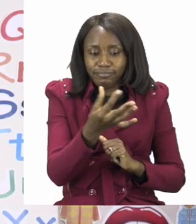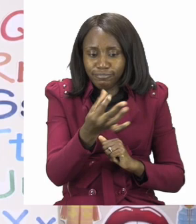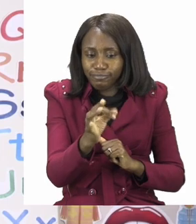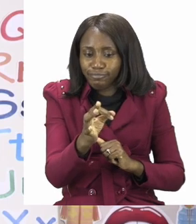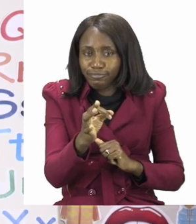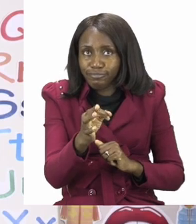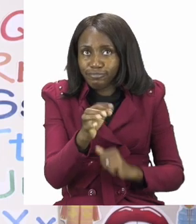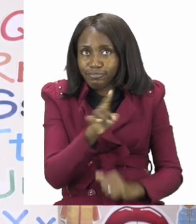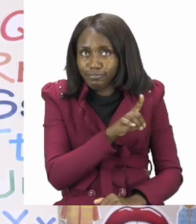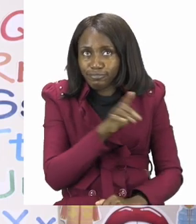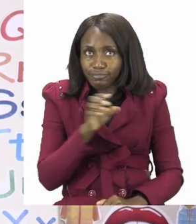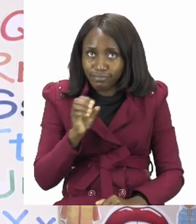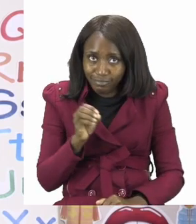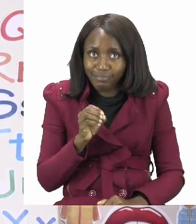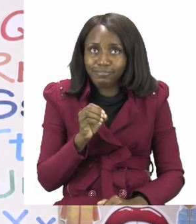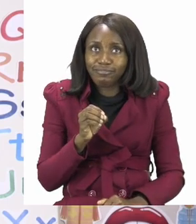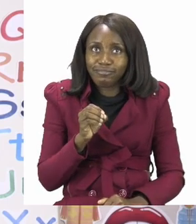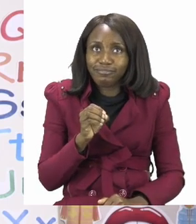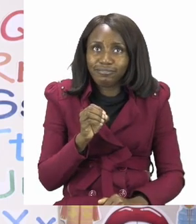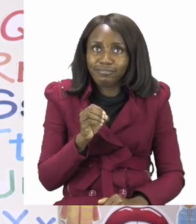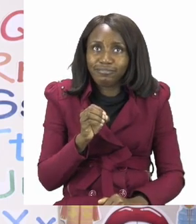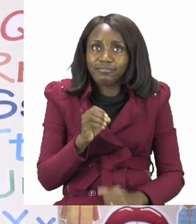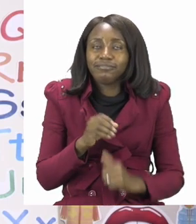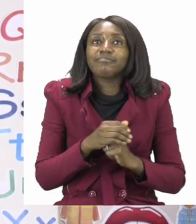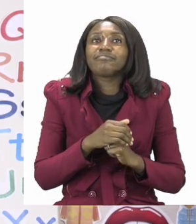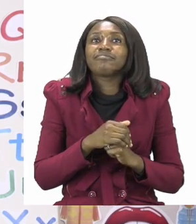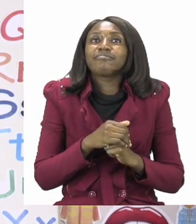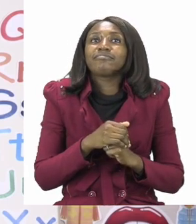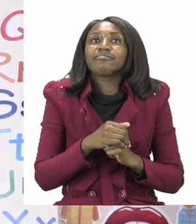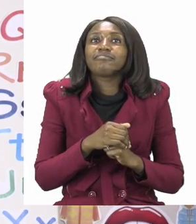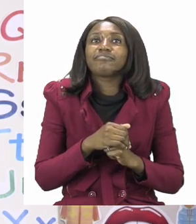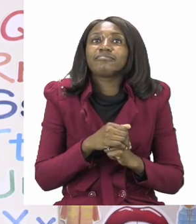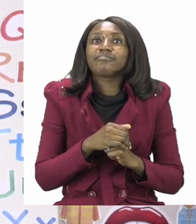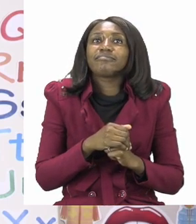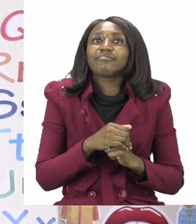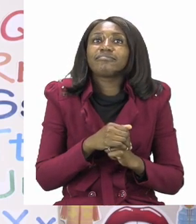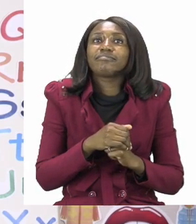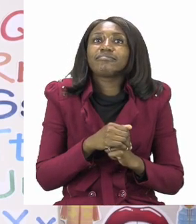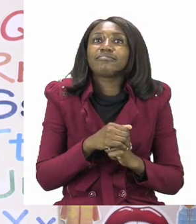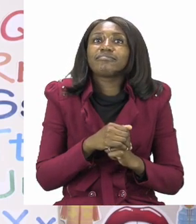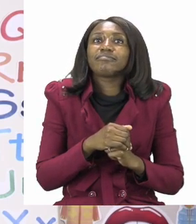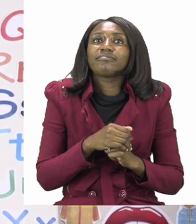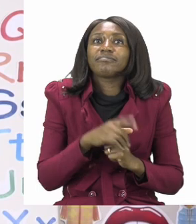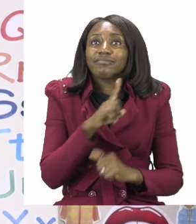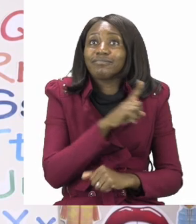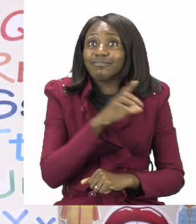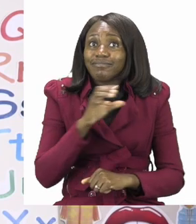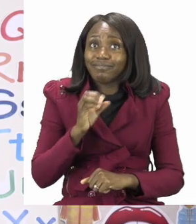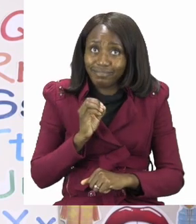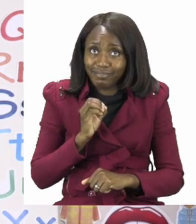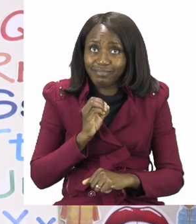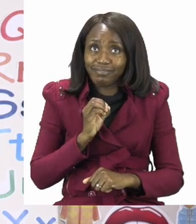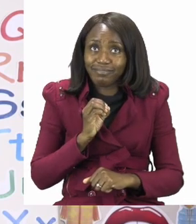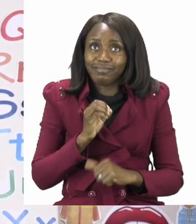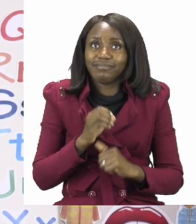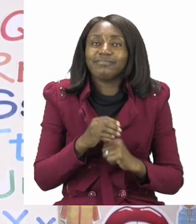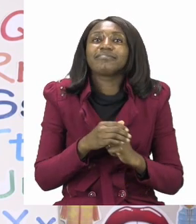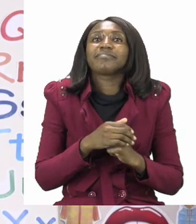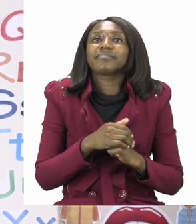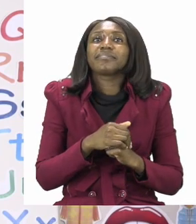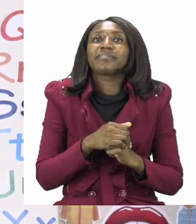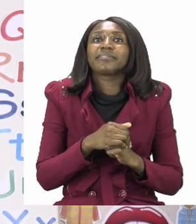9, 10. So the next number is 10.